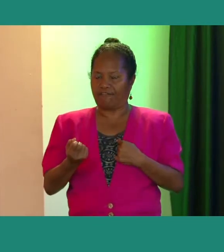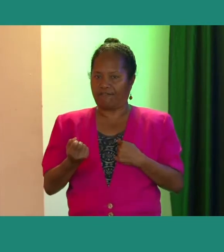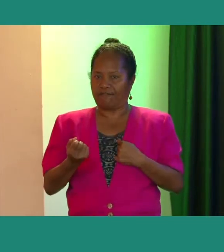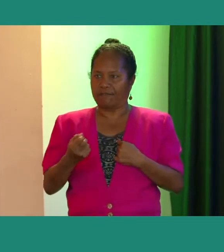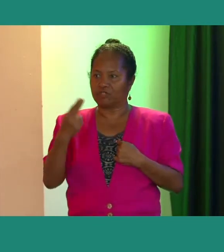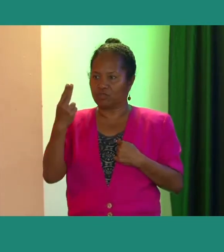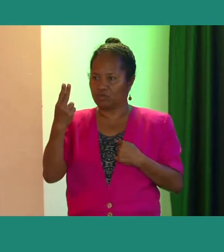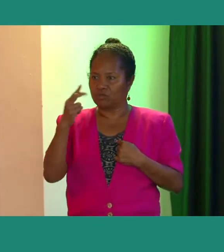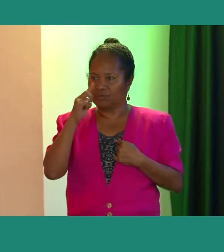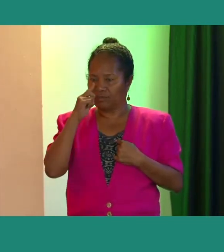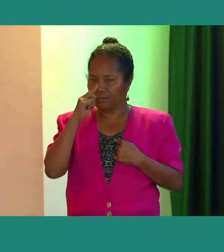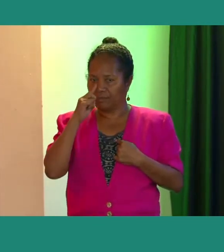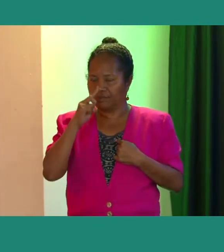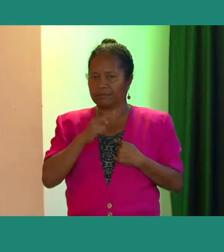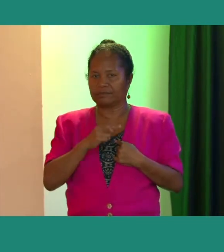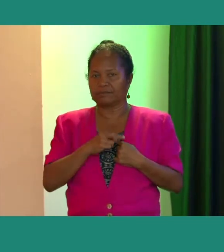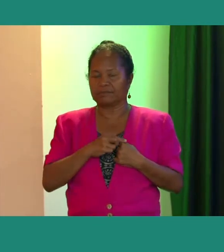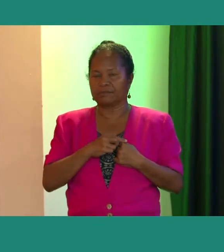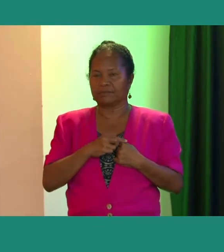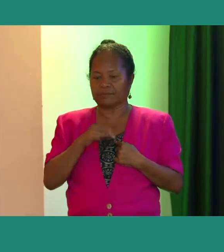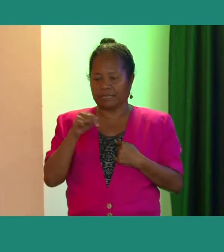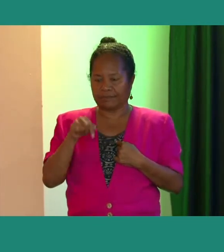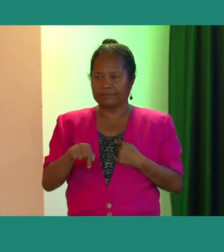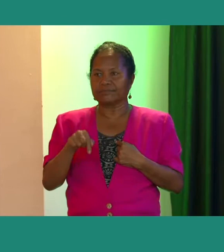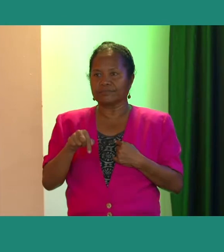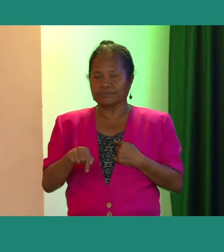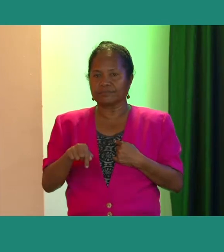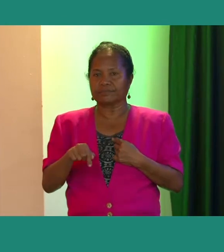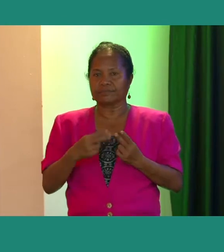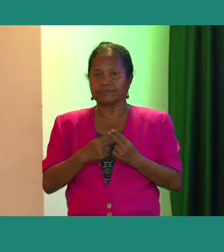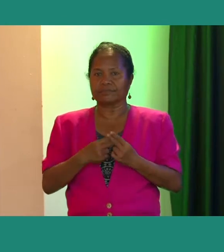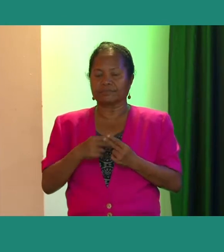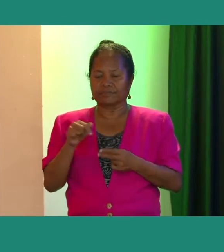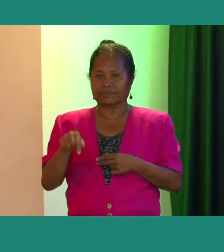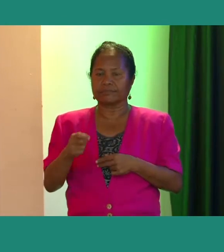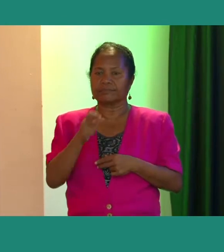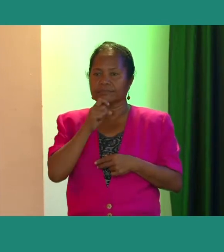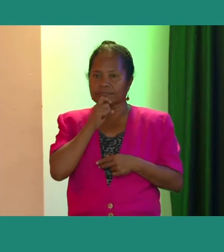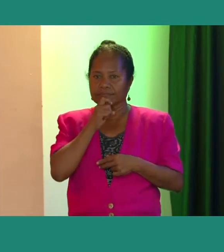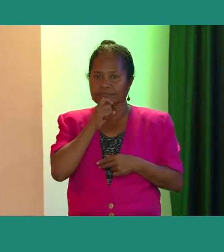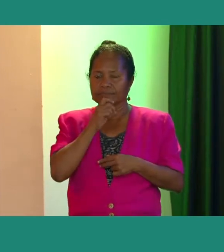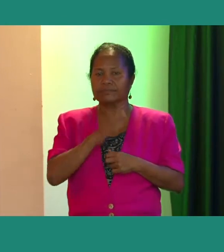two people here with us today, this afternoon.